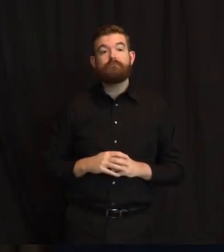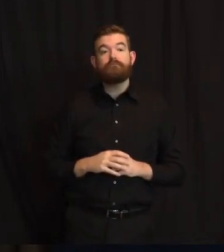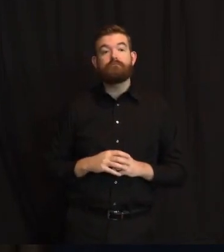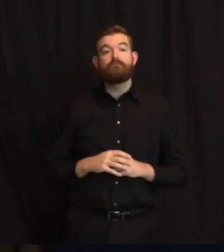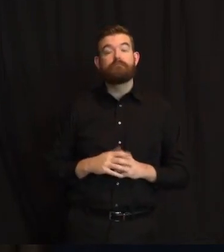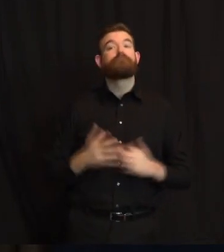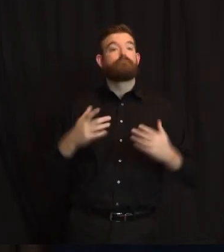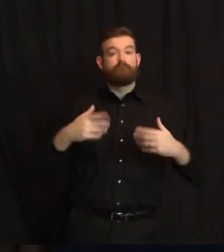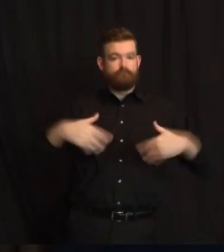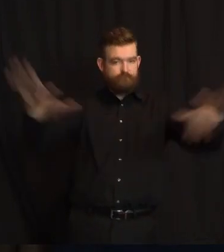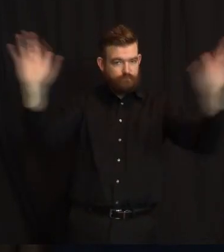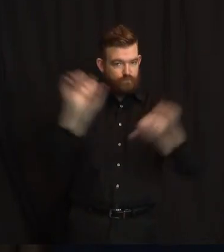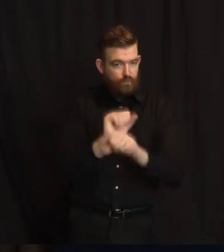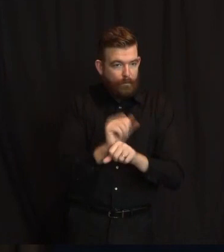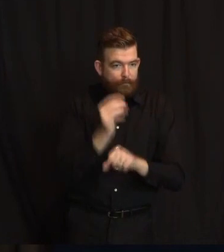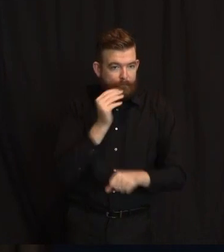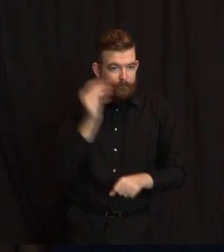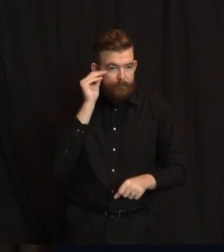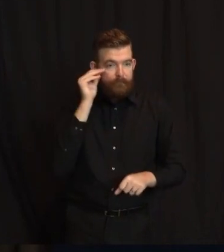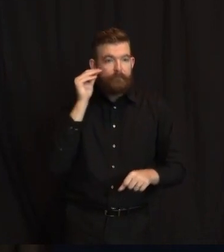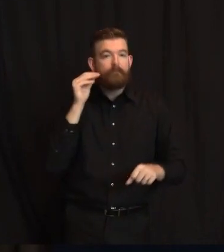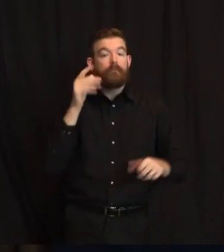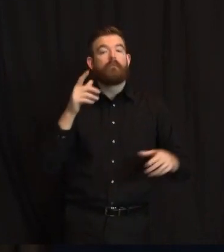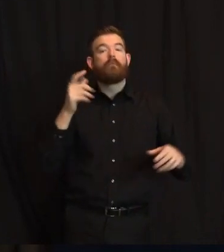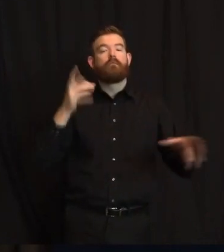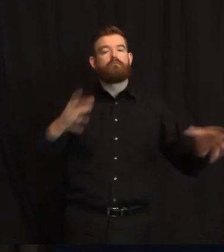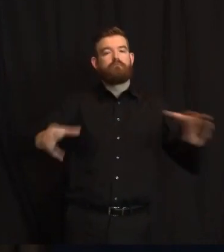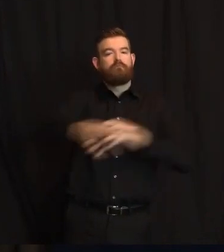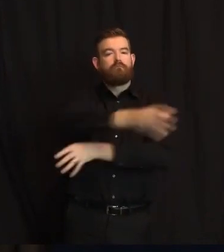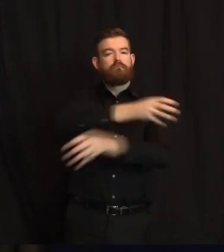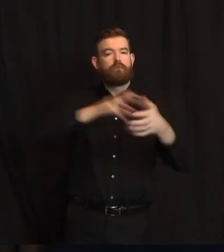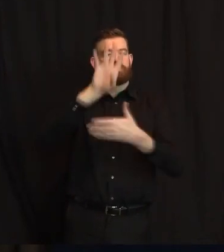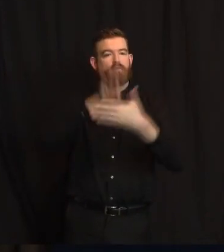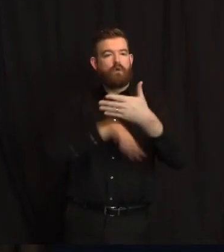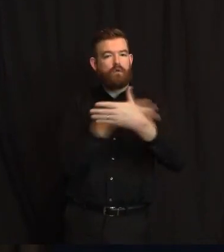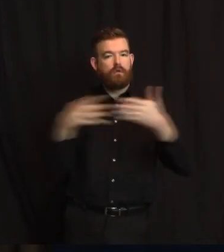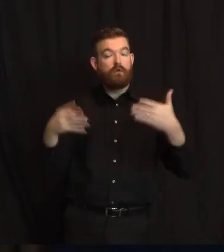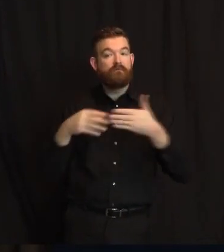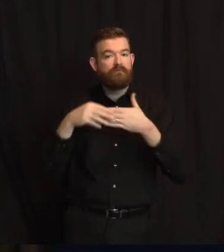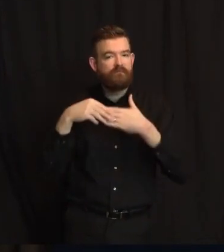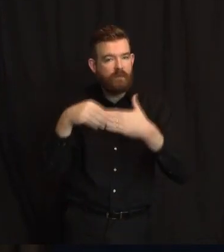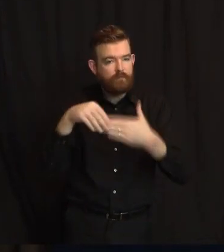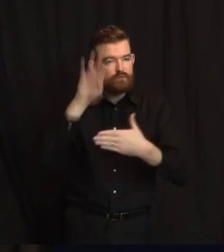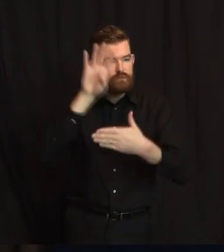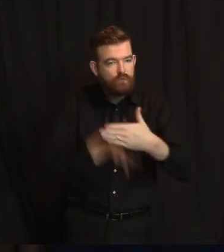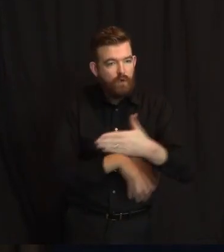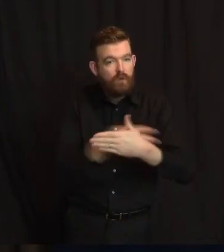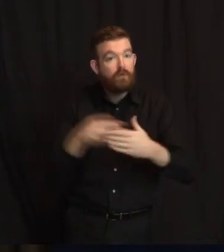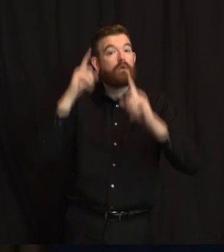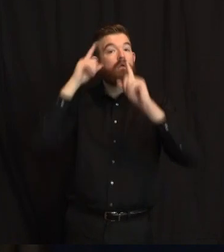Corrections, again, to significantly reduce or eliminate staff that are entering into the facilities where